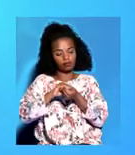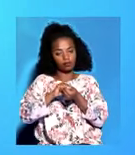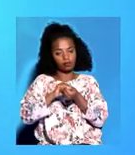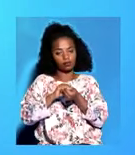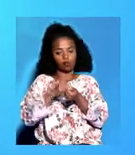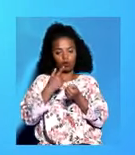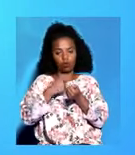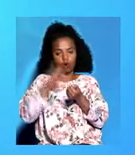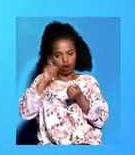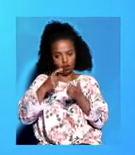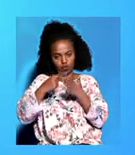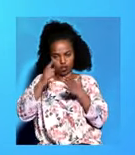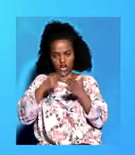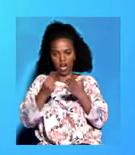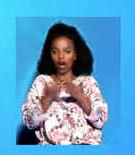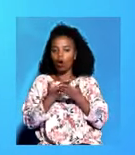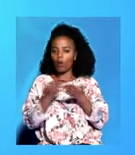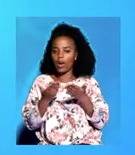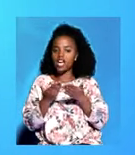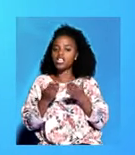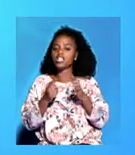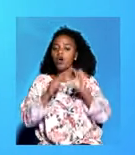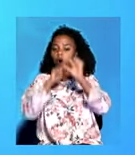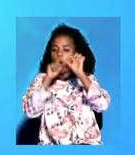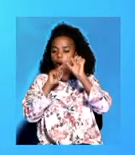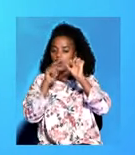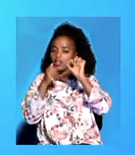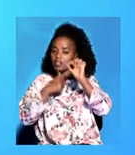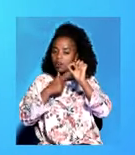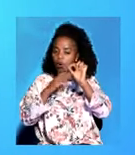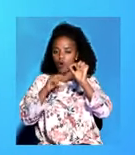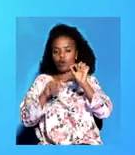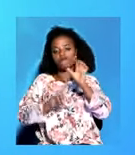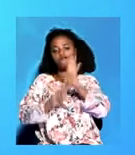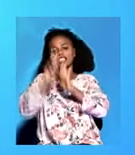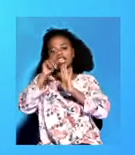we have to check whether it has a whole or a vertical